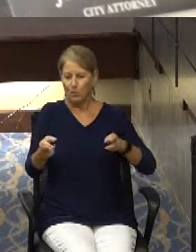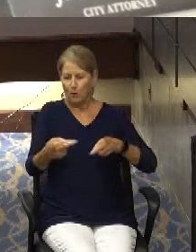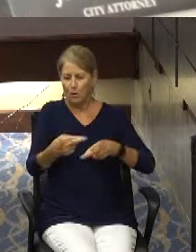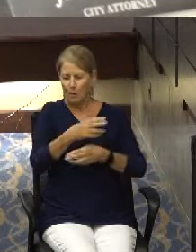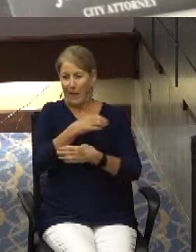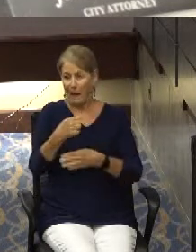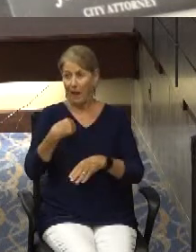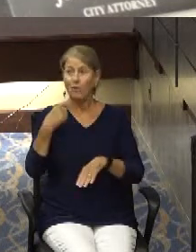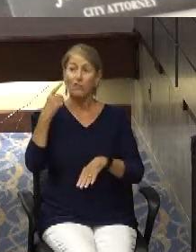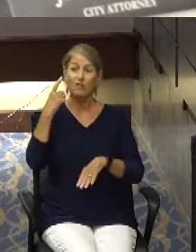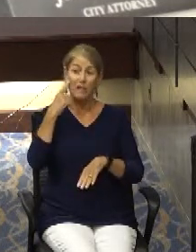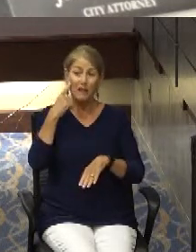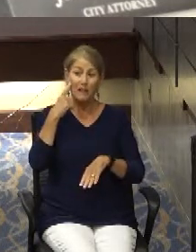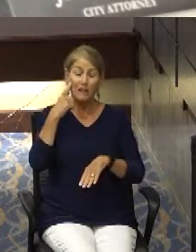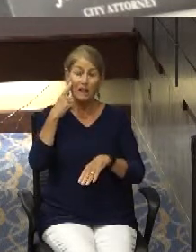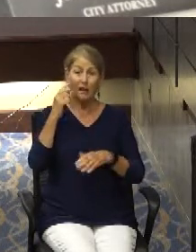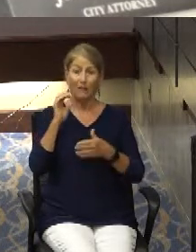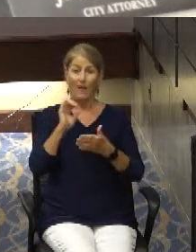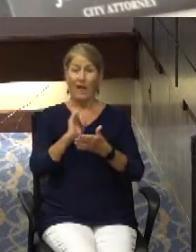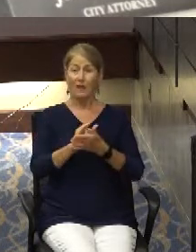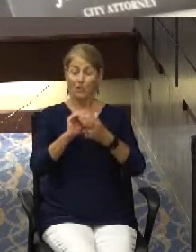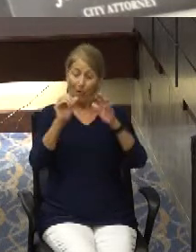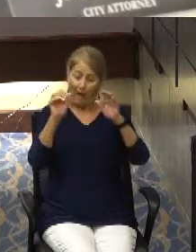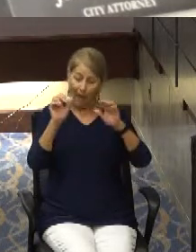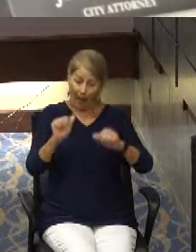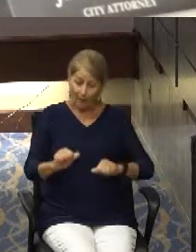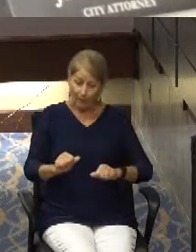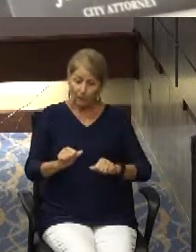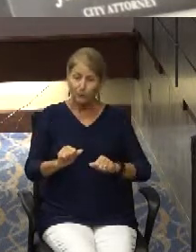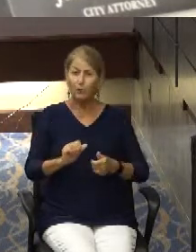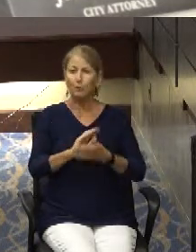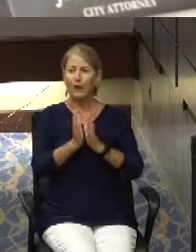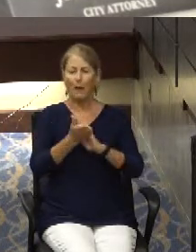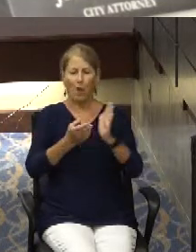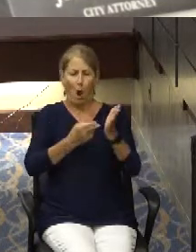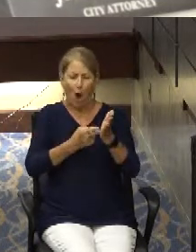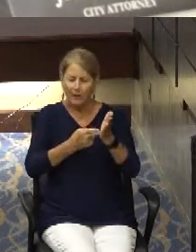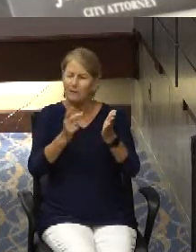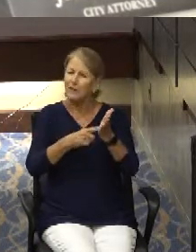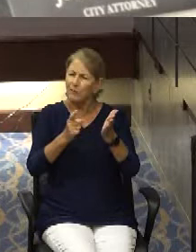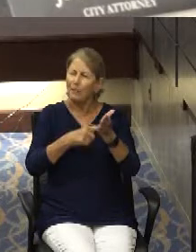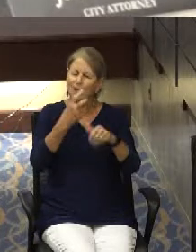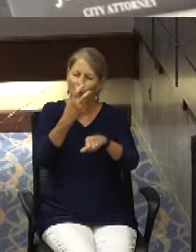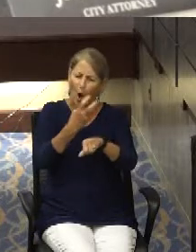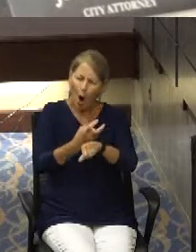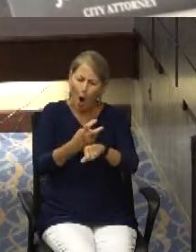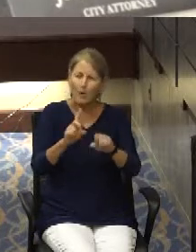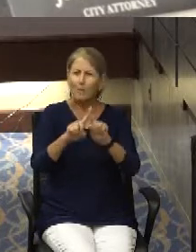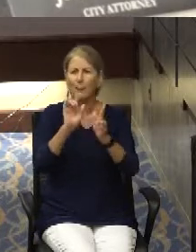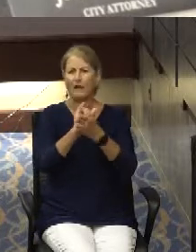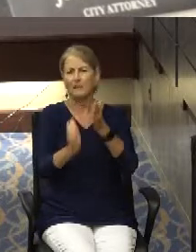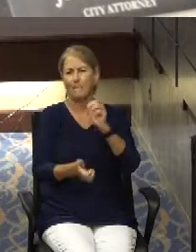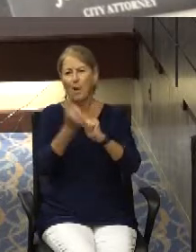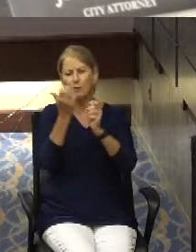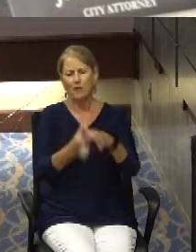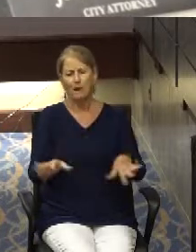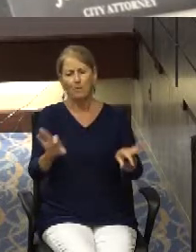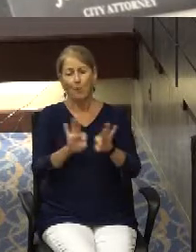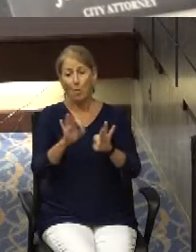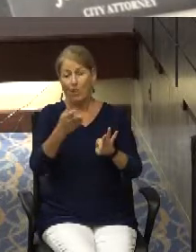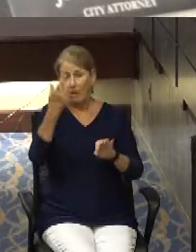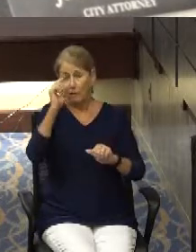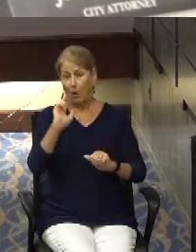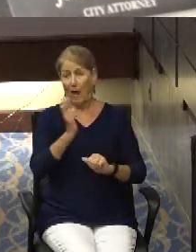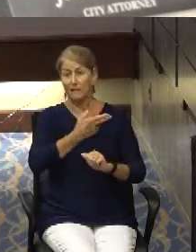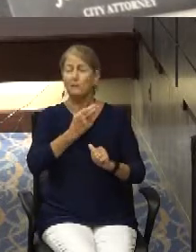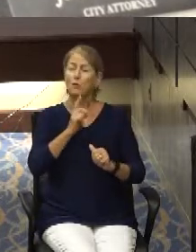I think that you are able to be honest when sometimes it's hard, but that's the most important thing for us, and that's really important.